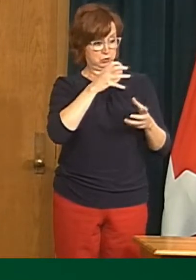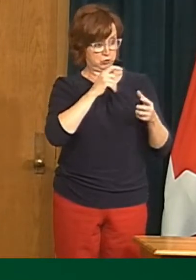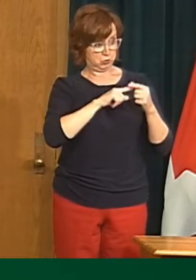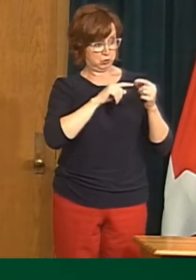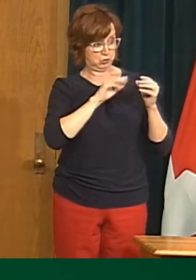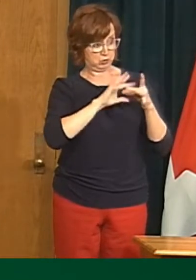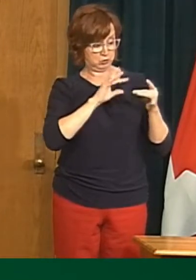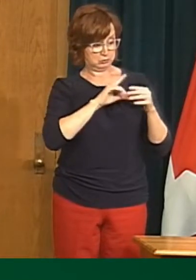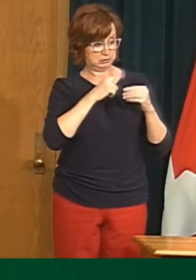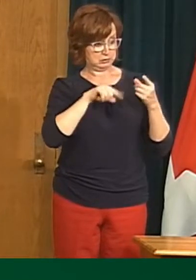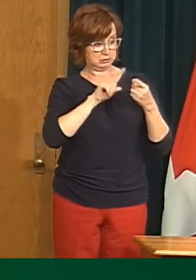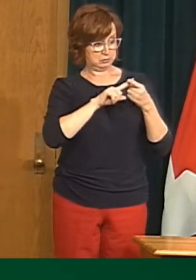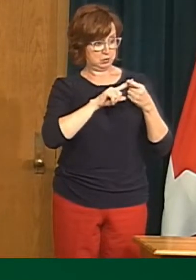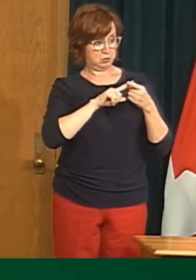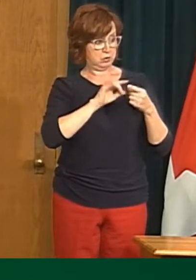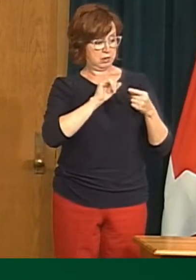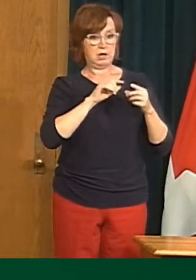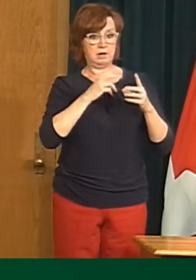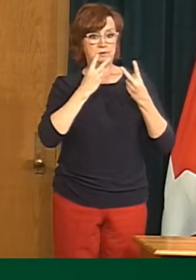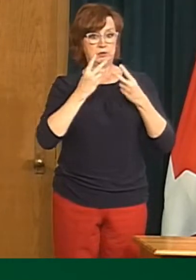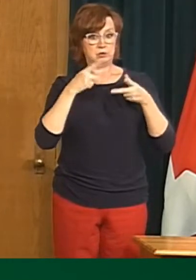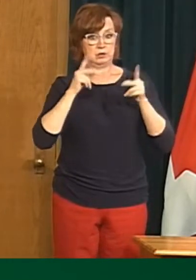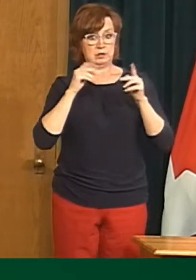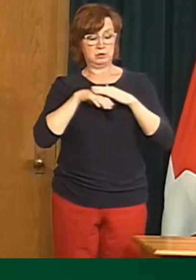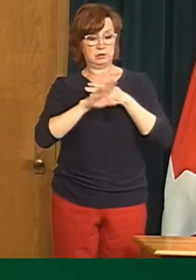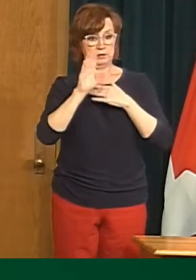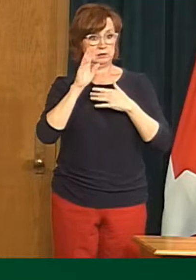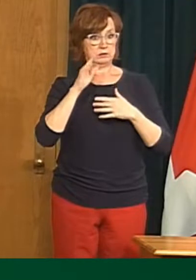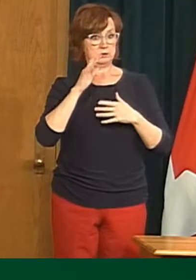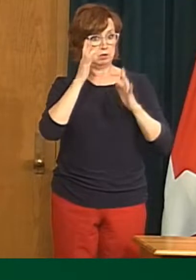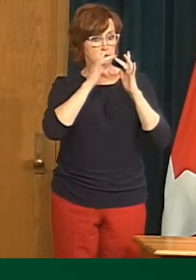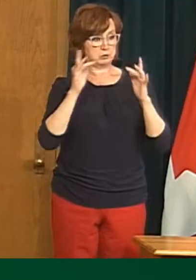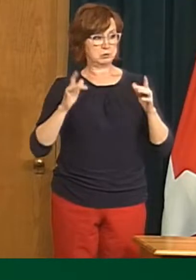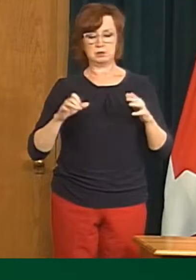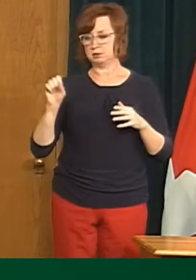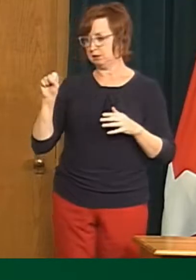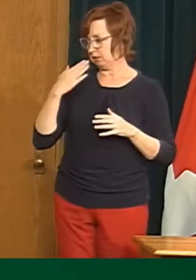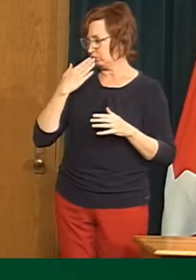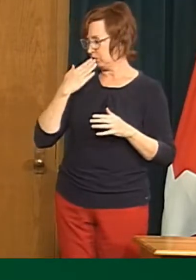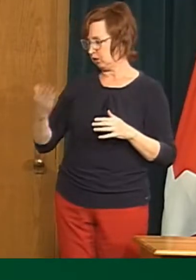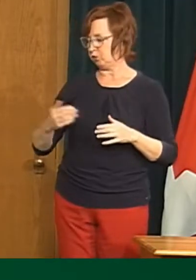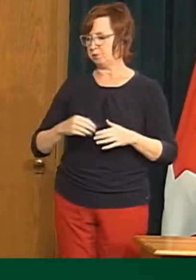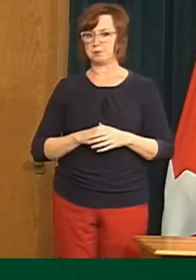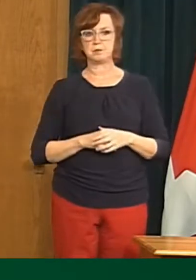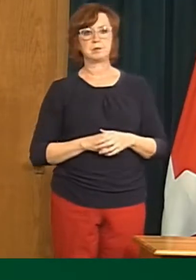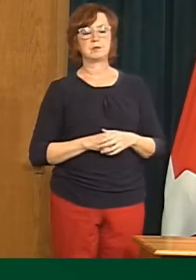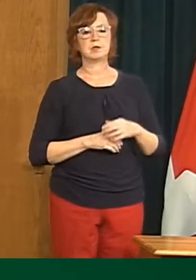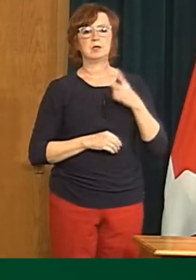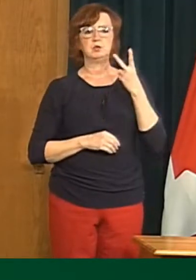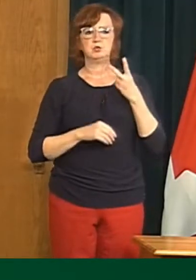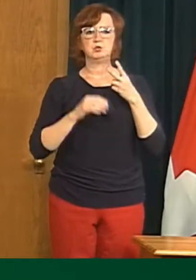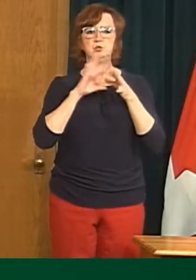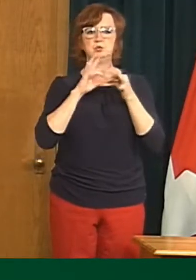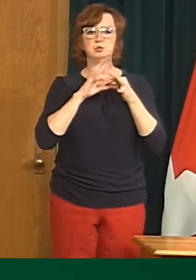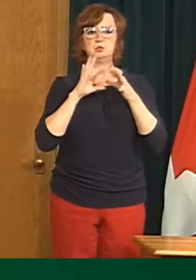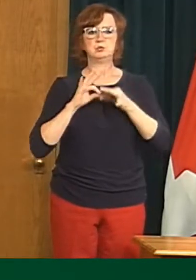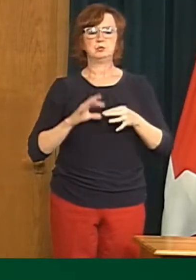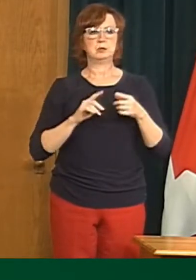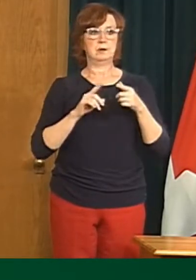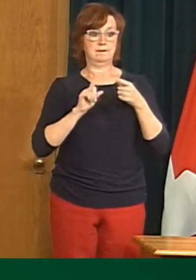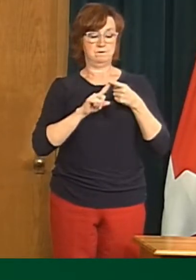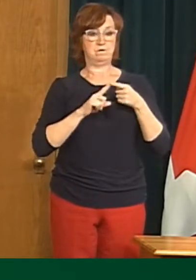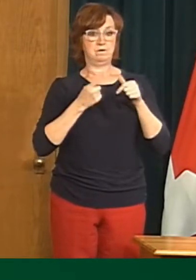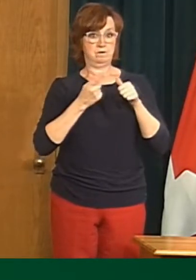at having visitation in our hospitals or long-term care facilities? Sure, thanks, Premier. I'll make a couple of comments, and I'll ask Scott to add on as